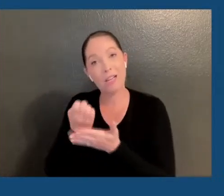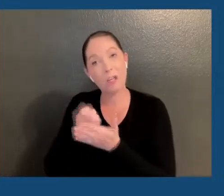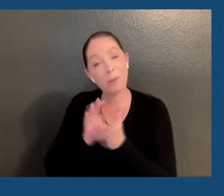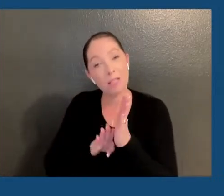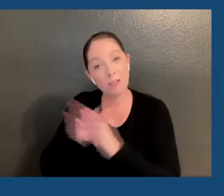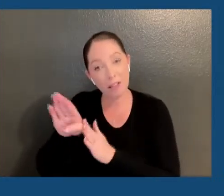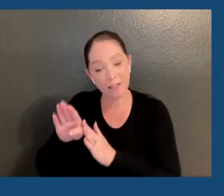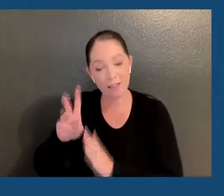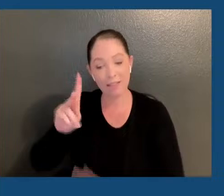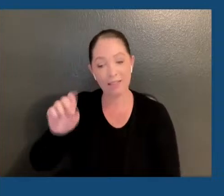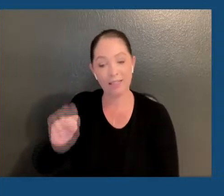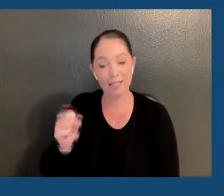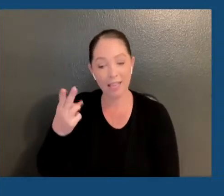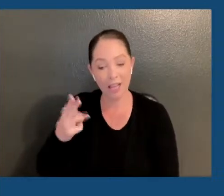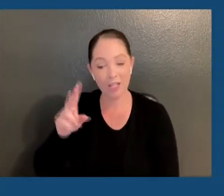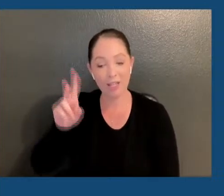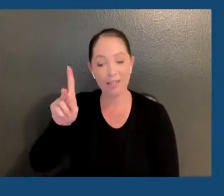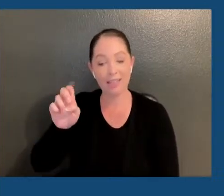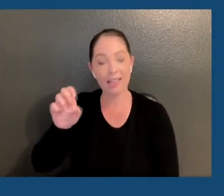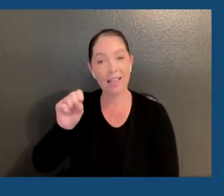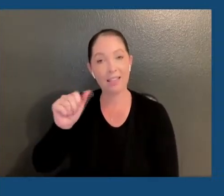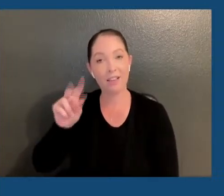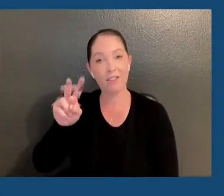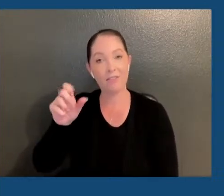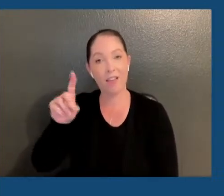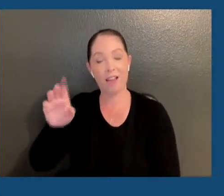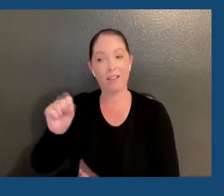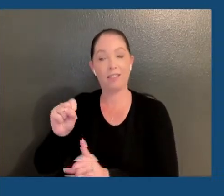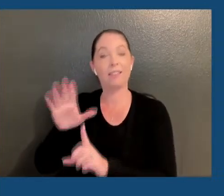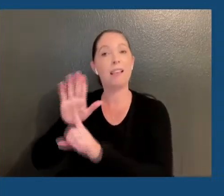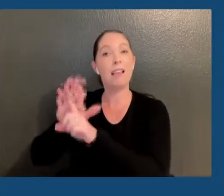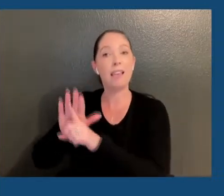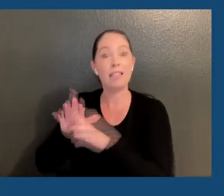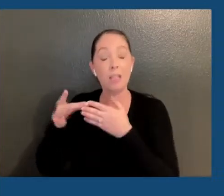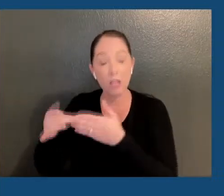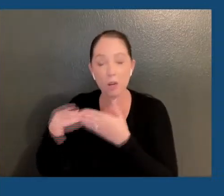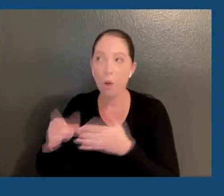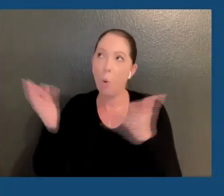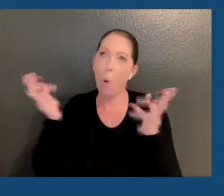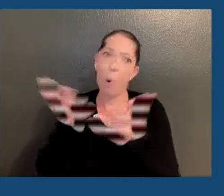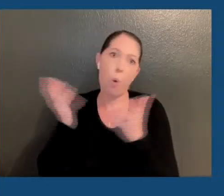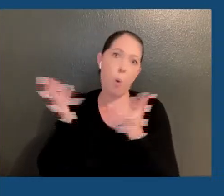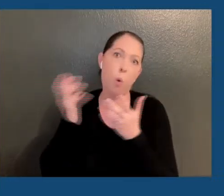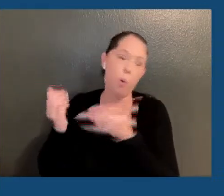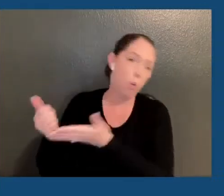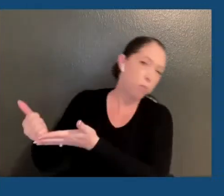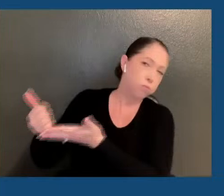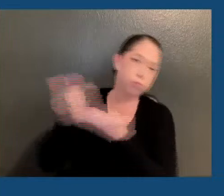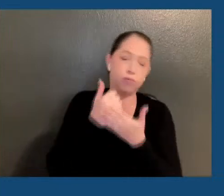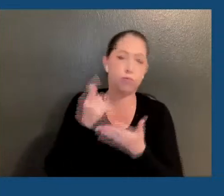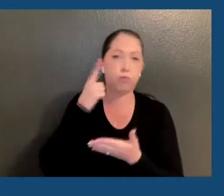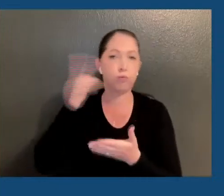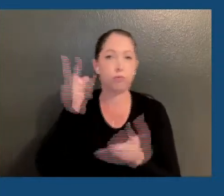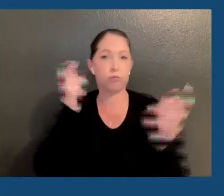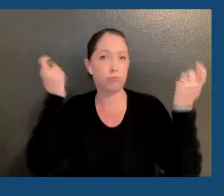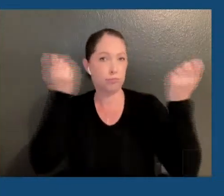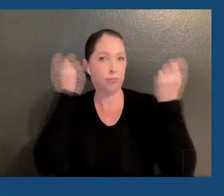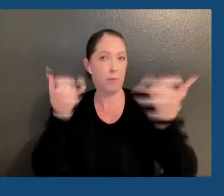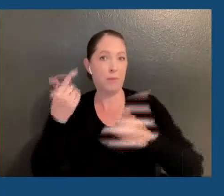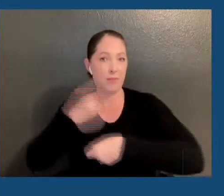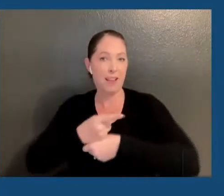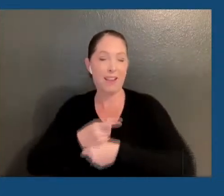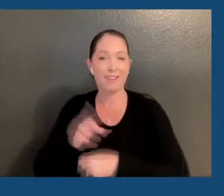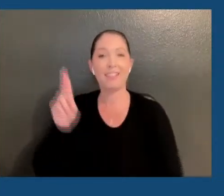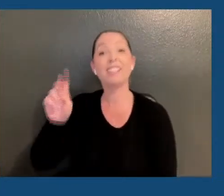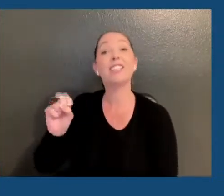Kesh Kesavadas, whose leadership of AI Plus has done so much to bring us here in celebration today. Kesh.